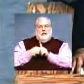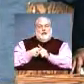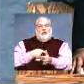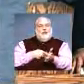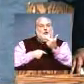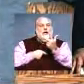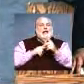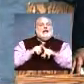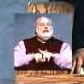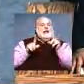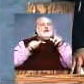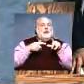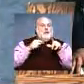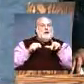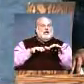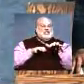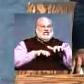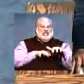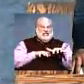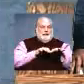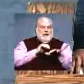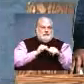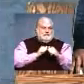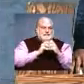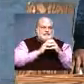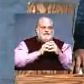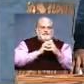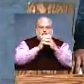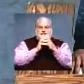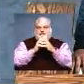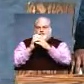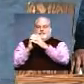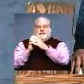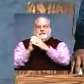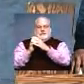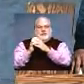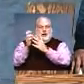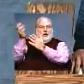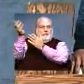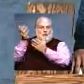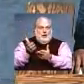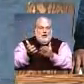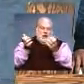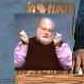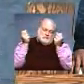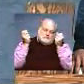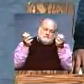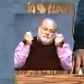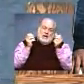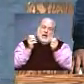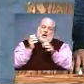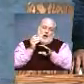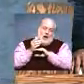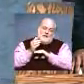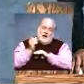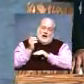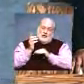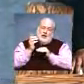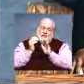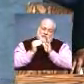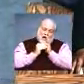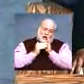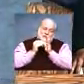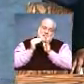apartments have broken ground on Bowman and on Canis, bringing in hundreds of apartments and thousands